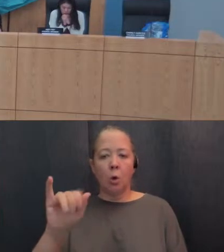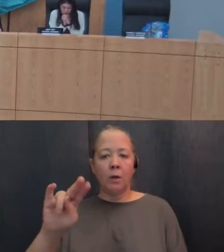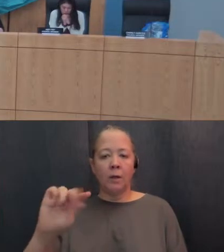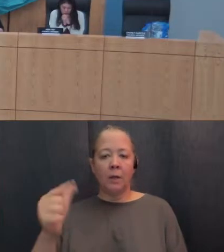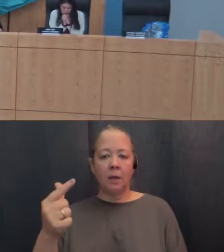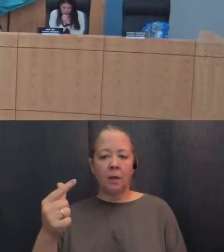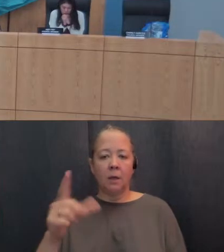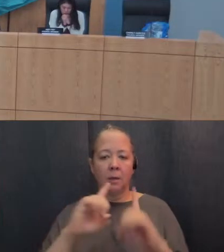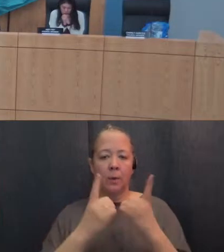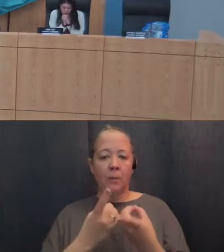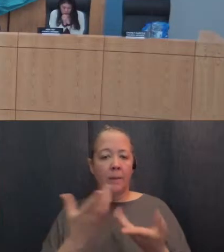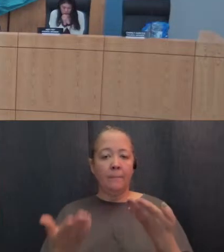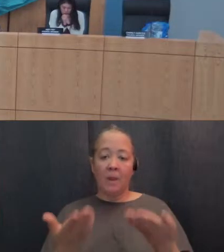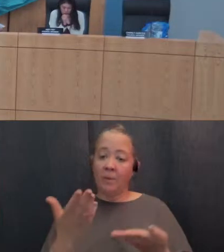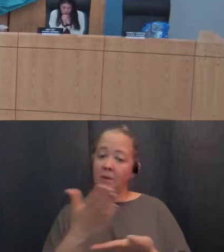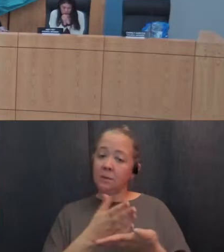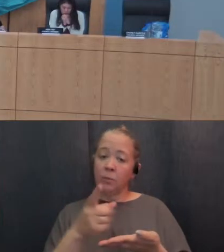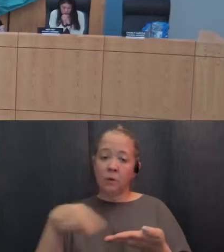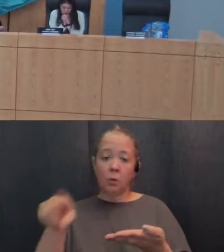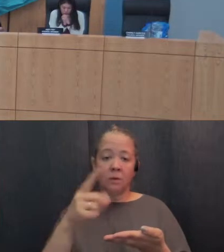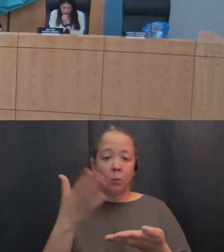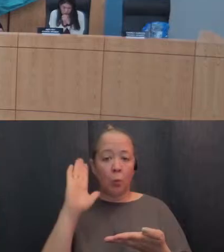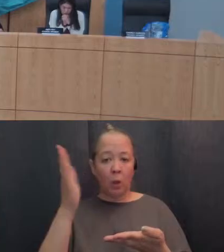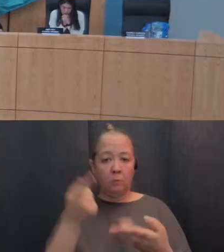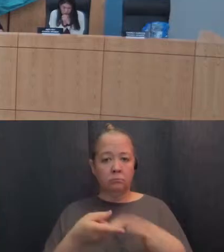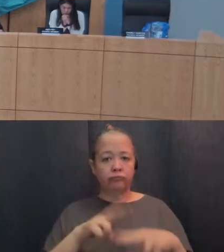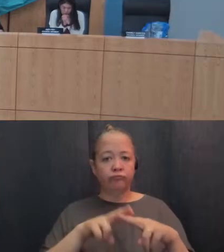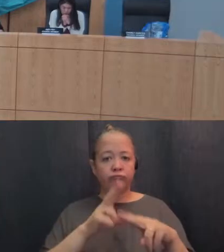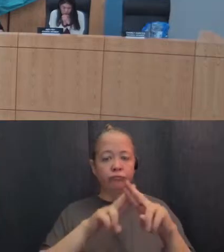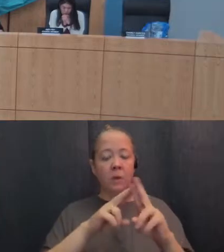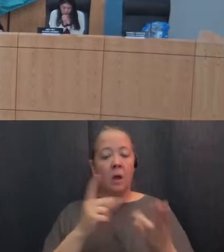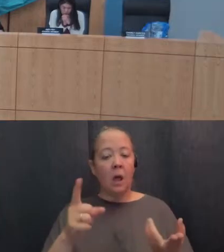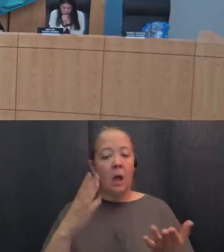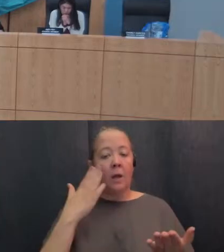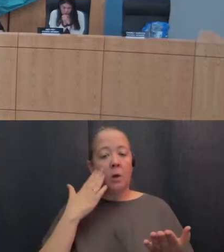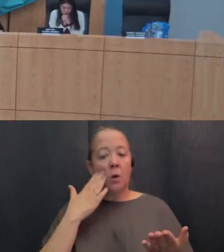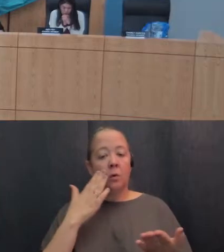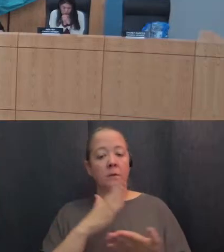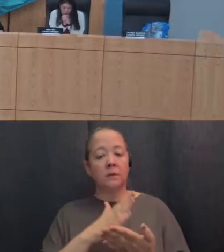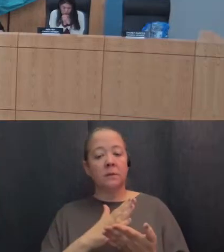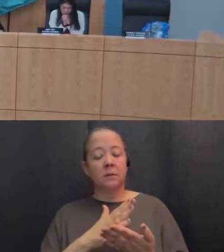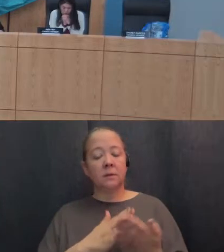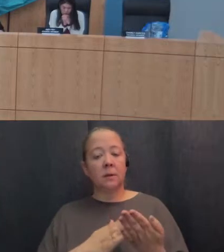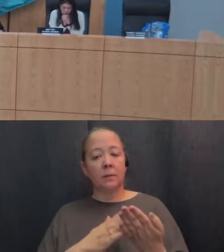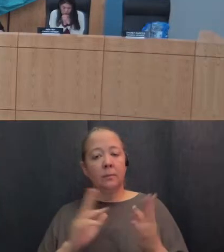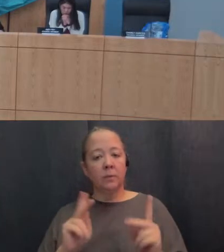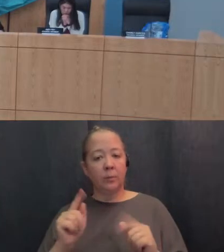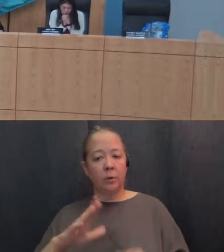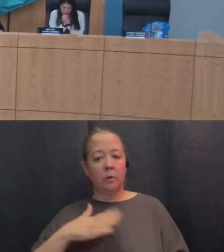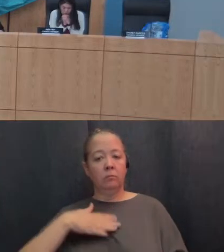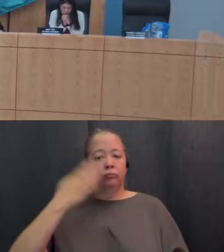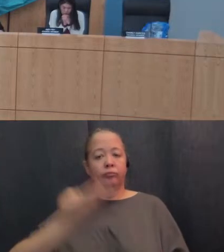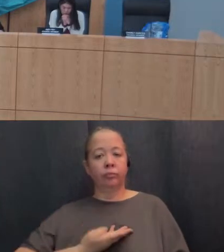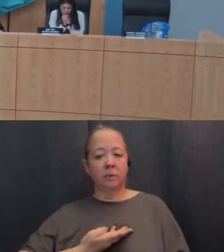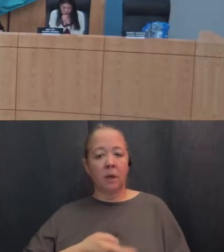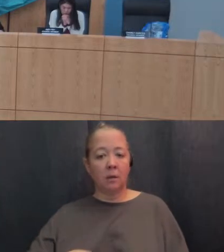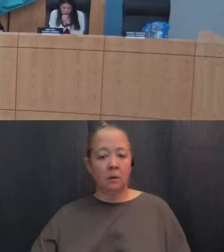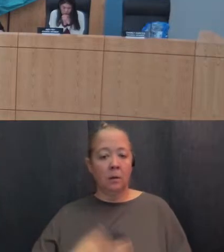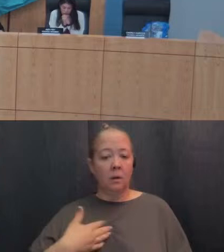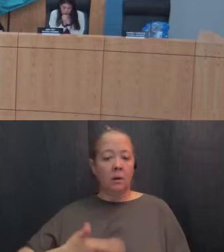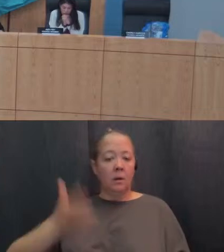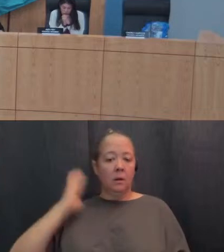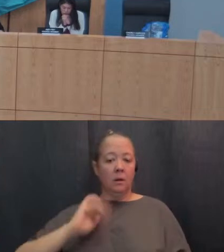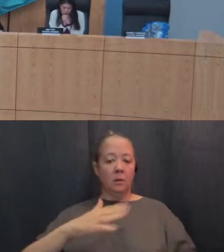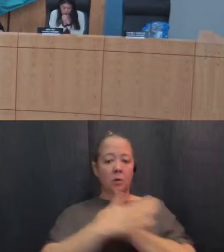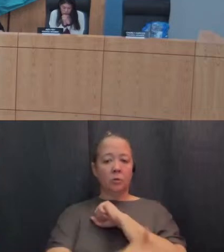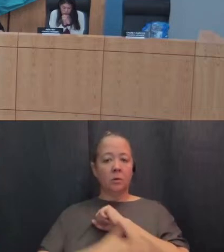had in the past where people were upset that the county came in and started writing parking tickets, which I